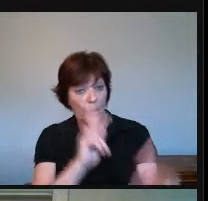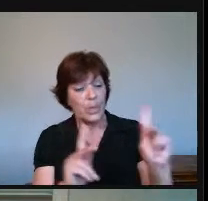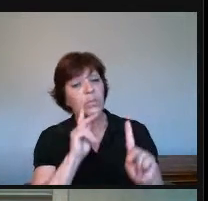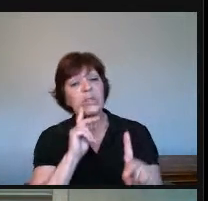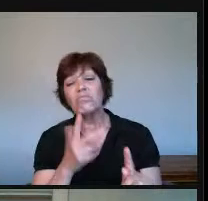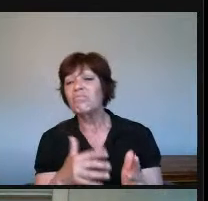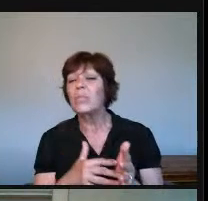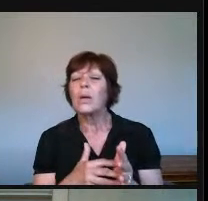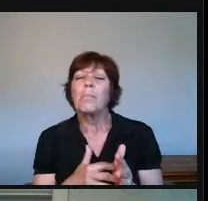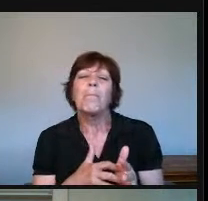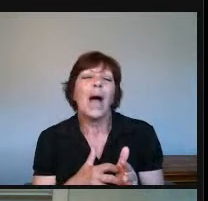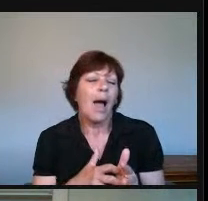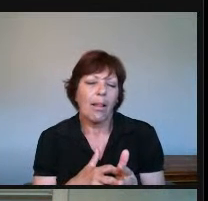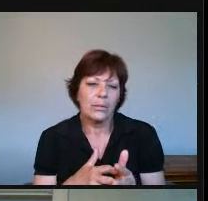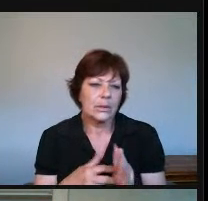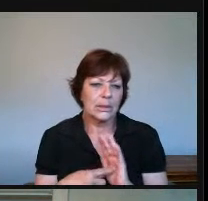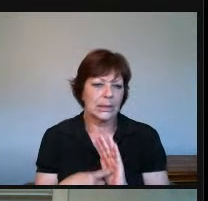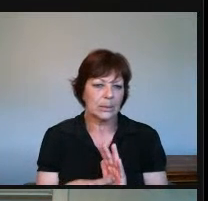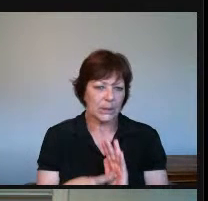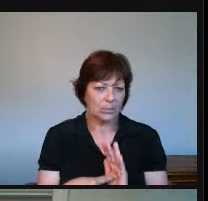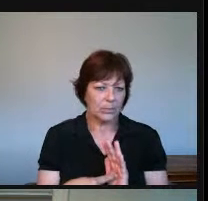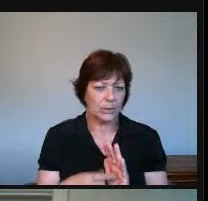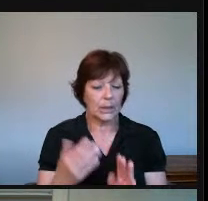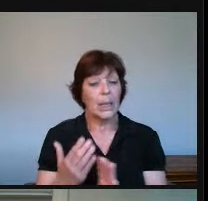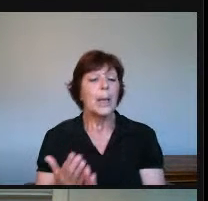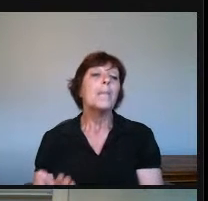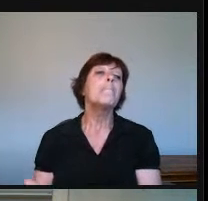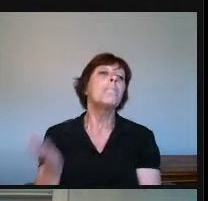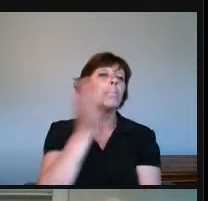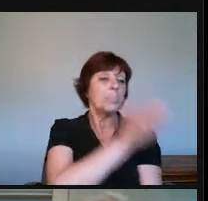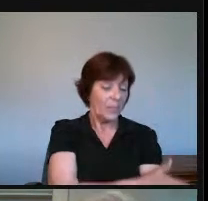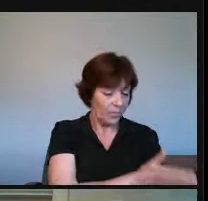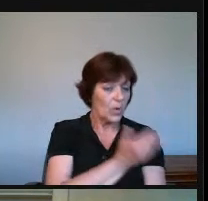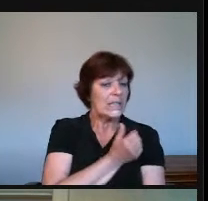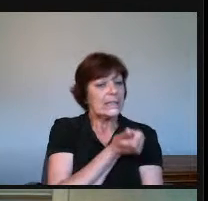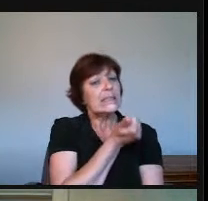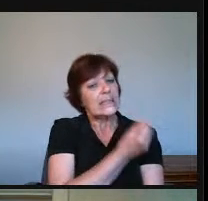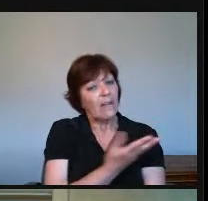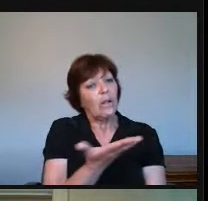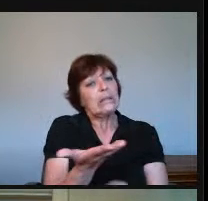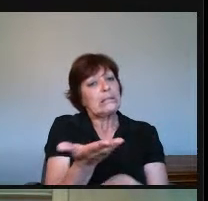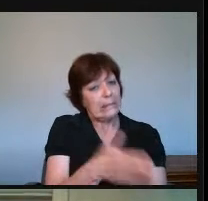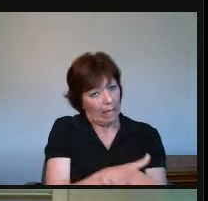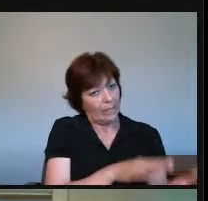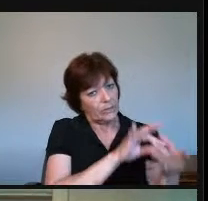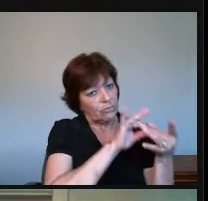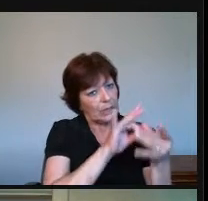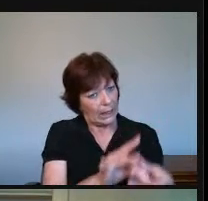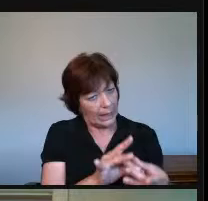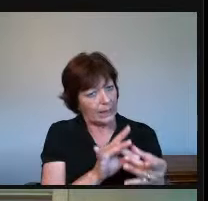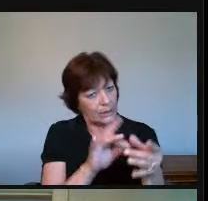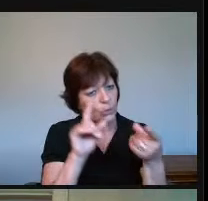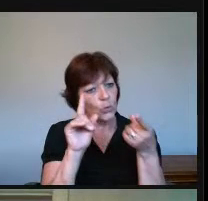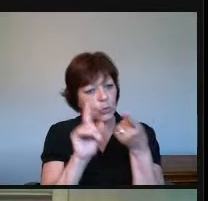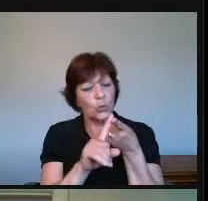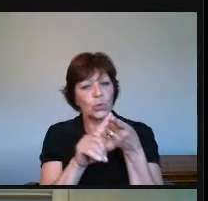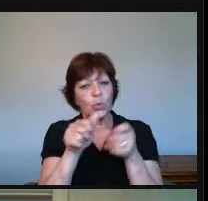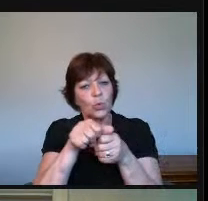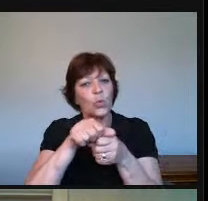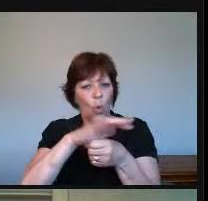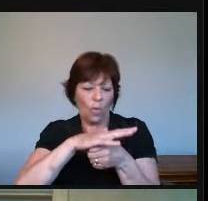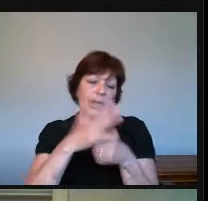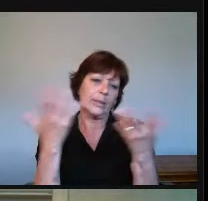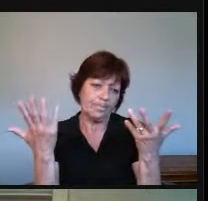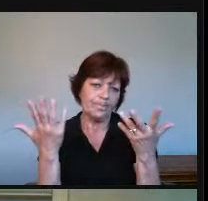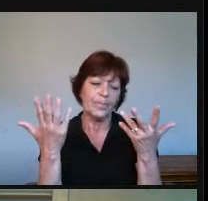mild symptoms. Previously, we had several deaths related to COVID.